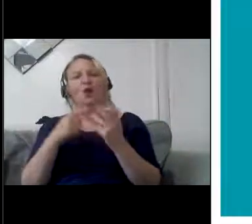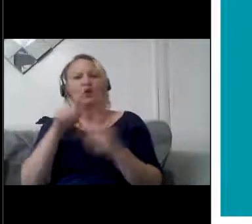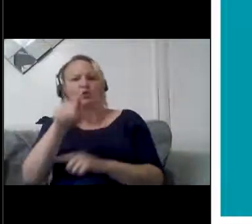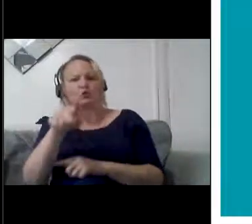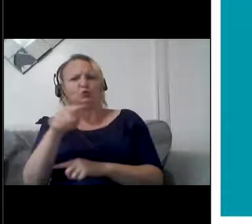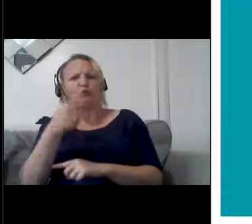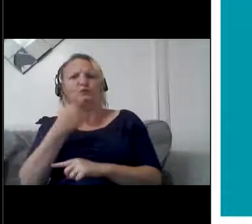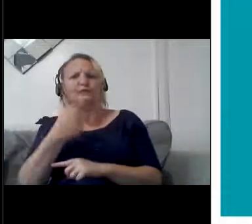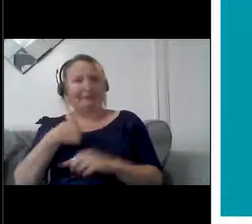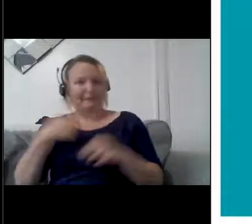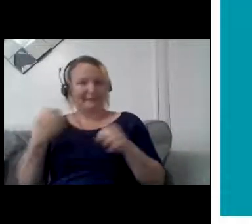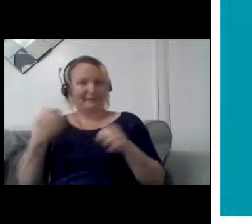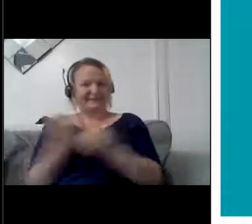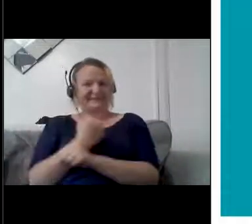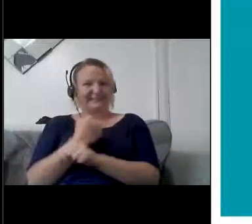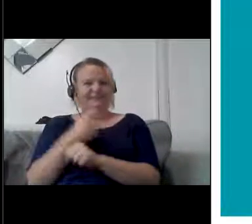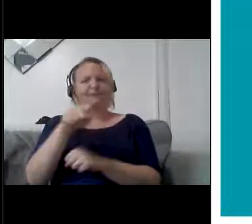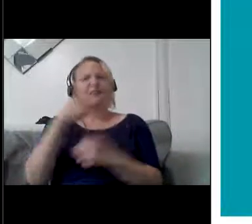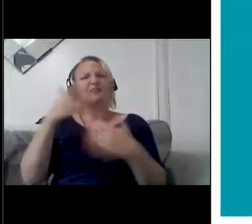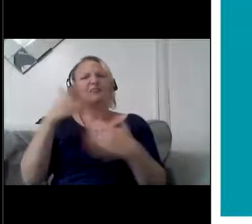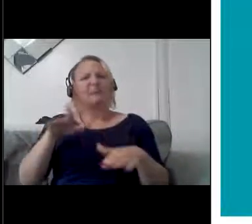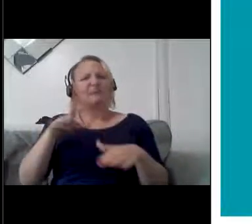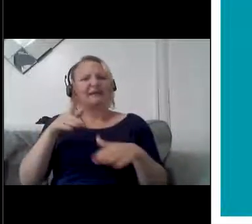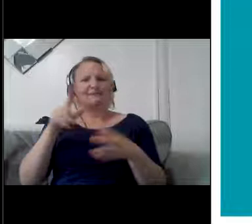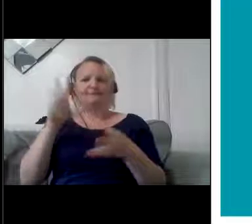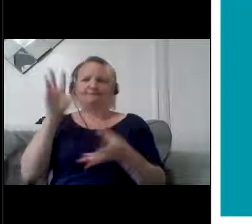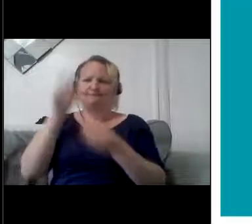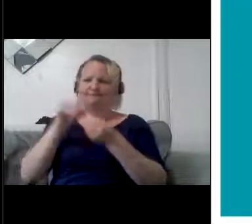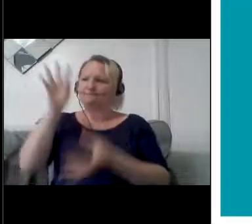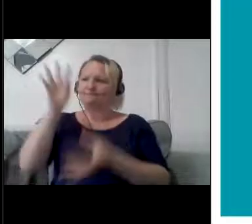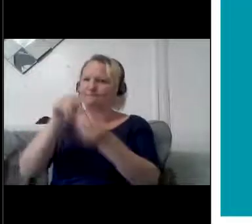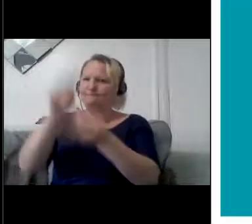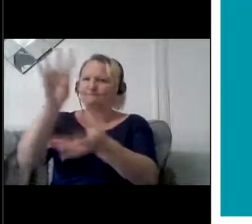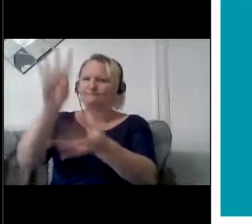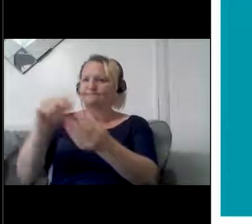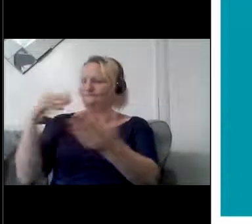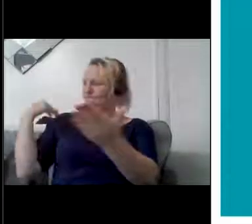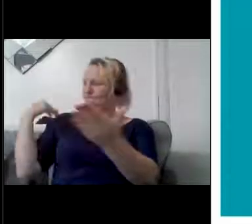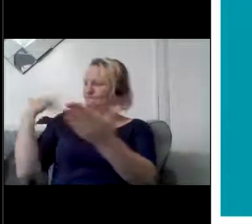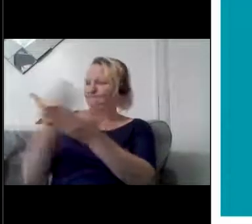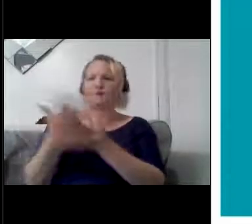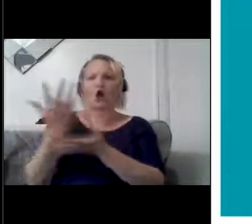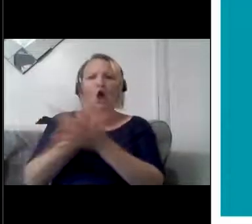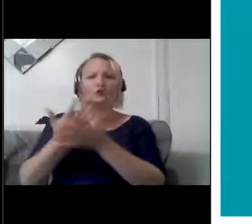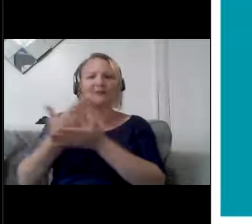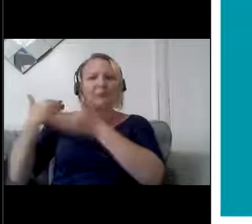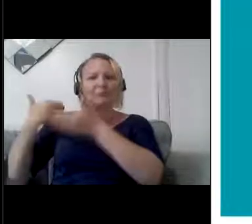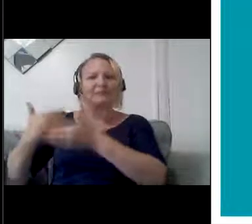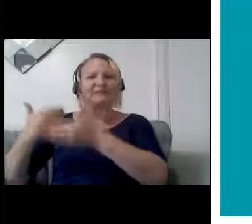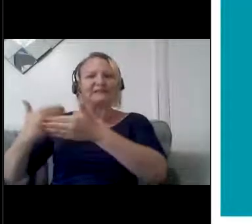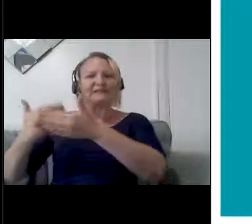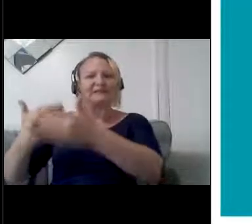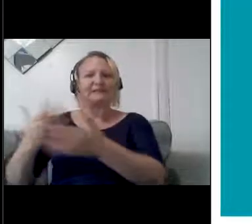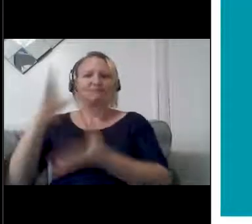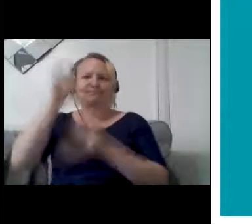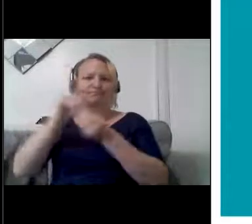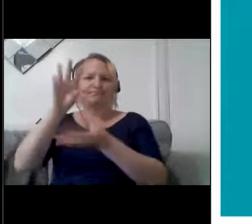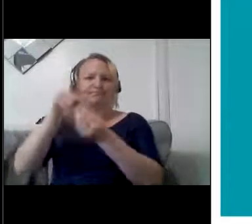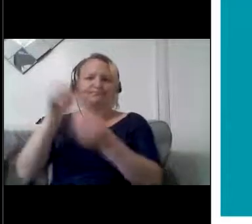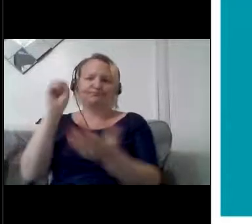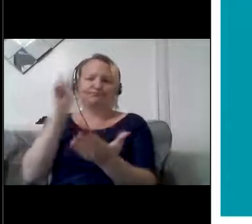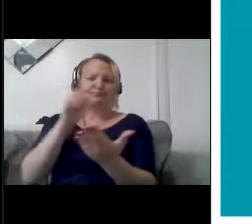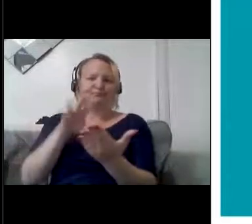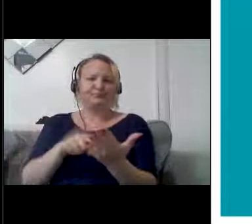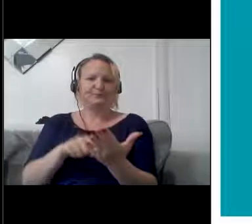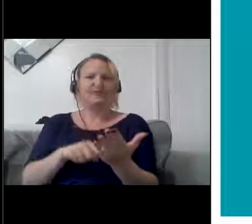3 previous consultations, and it looks at how these have been used to further refine the project's design. And last but